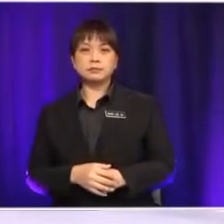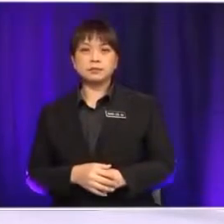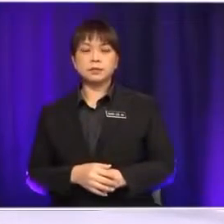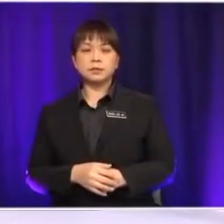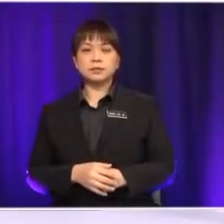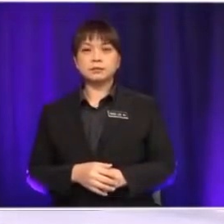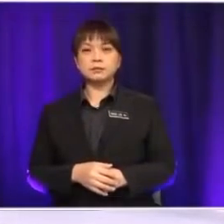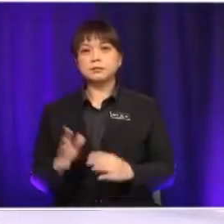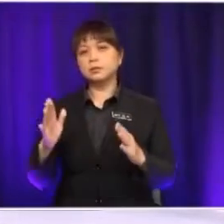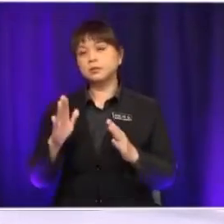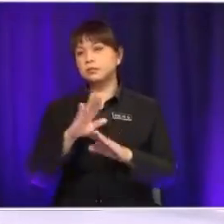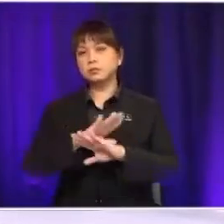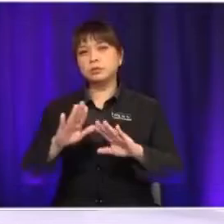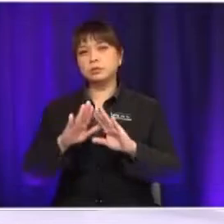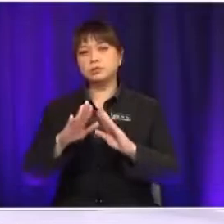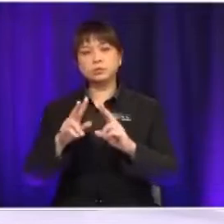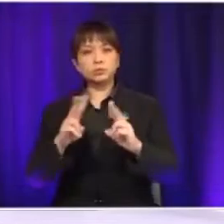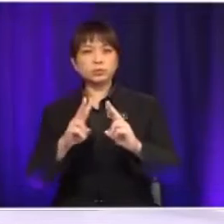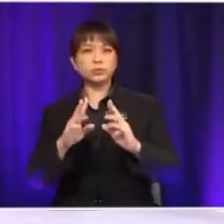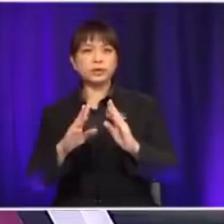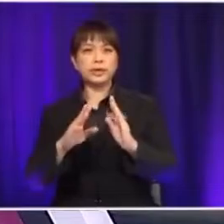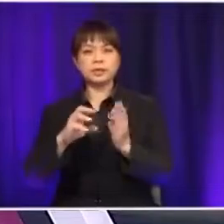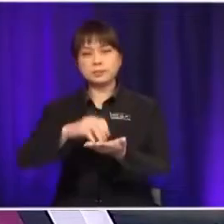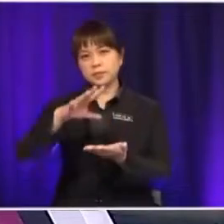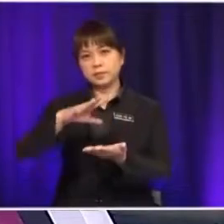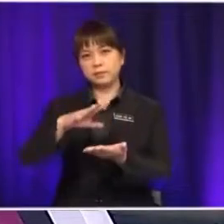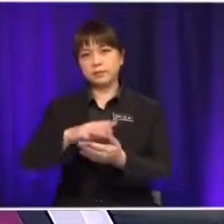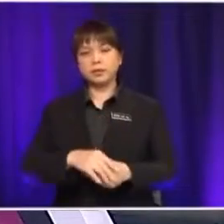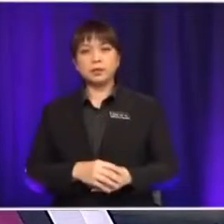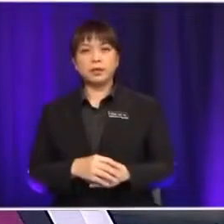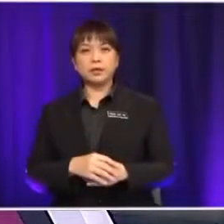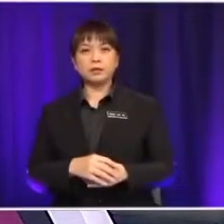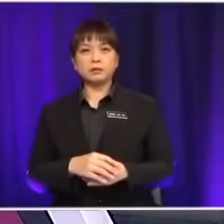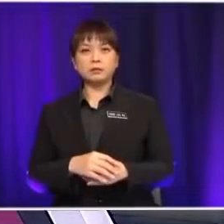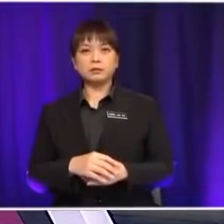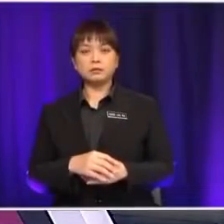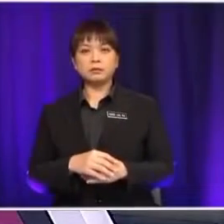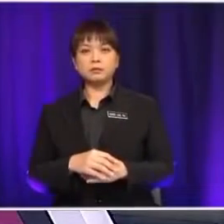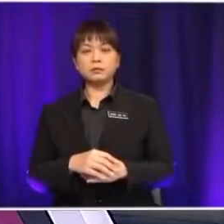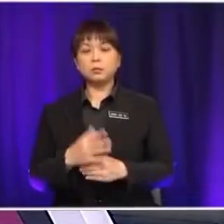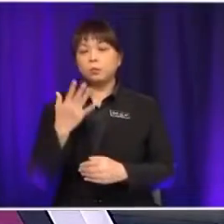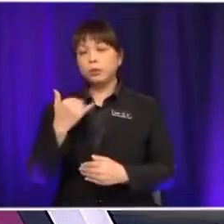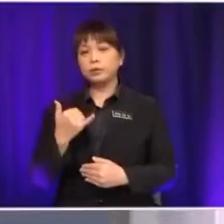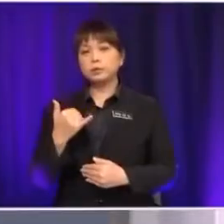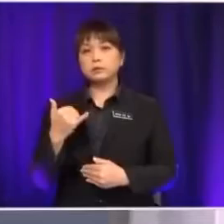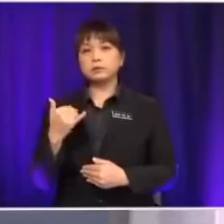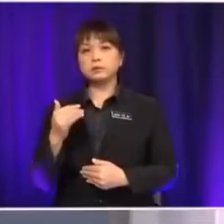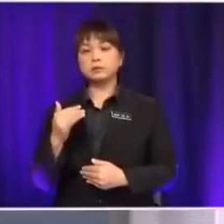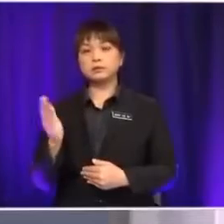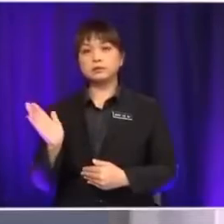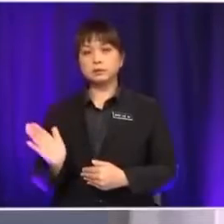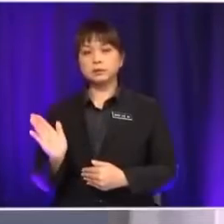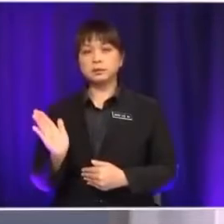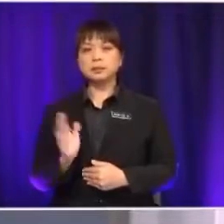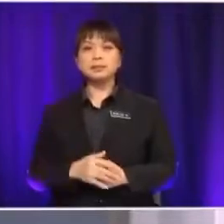not too expensive, not too cheap, you know, the usual stuff. Yeah. I see. Why not we join a class next door? Because they are discussing